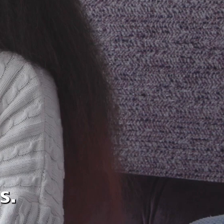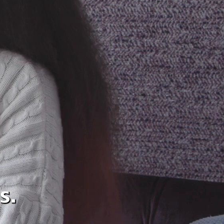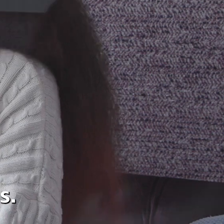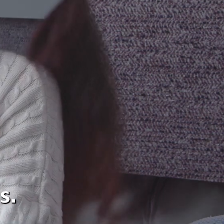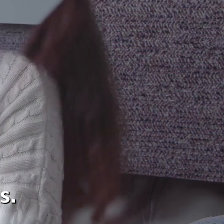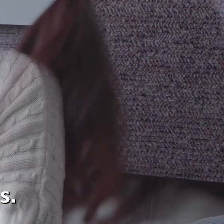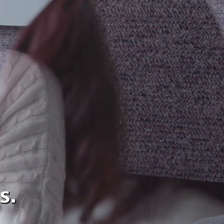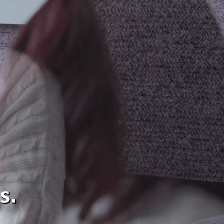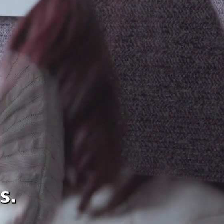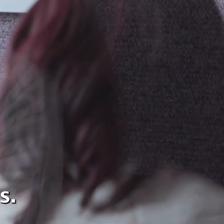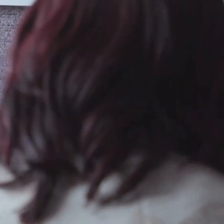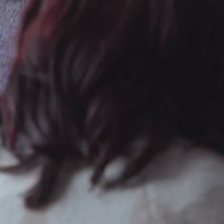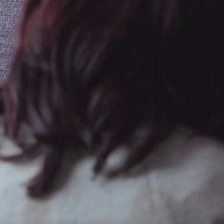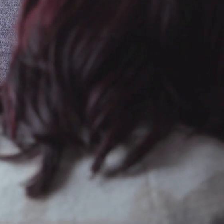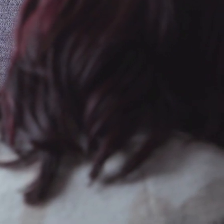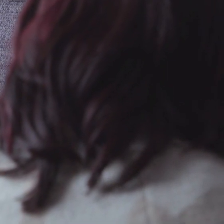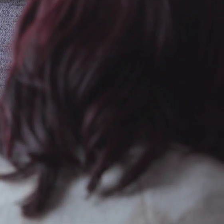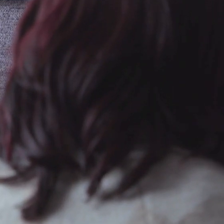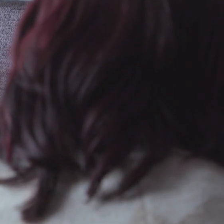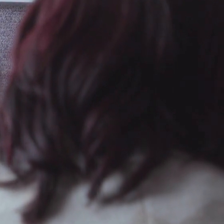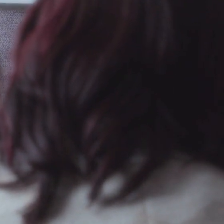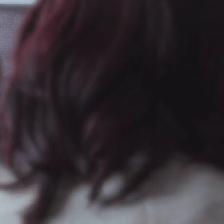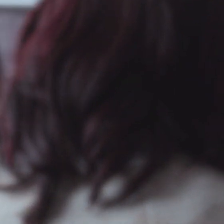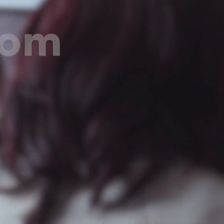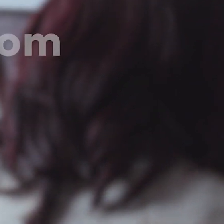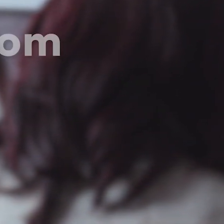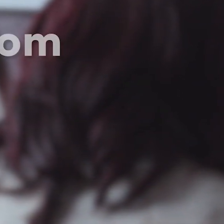It's just part of being in business.